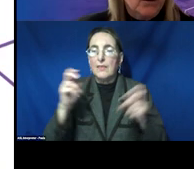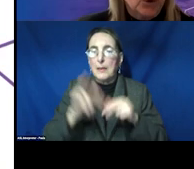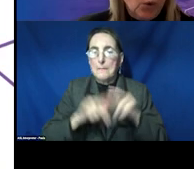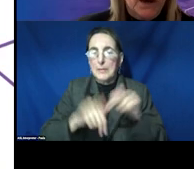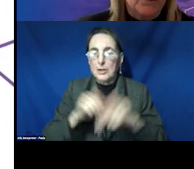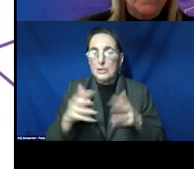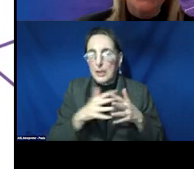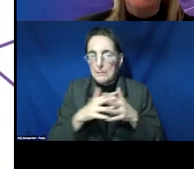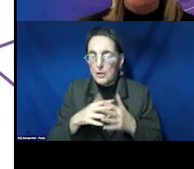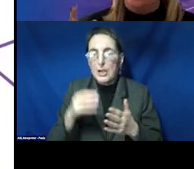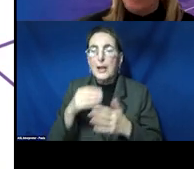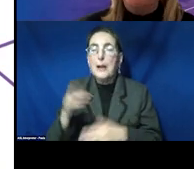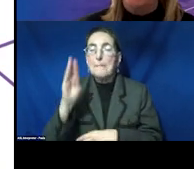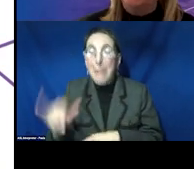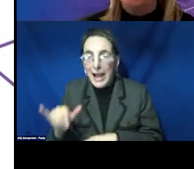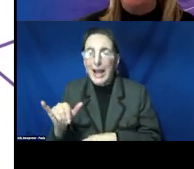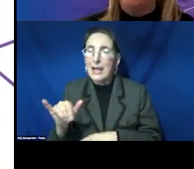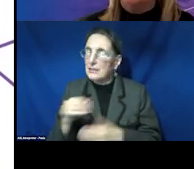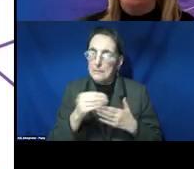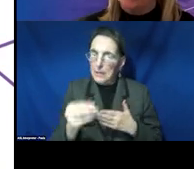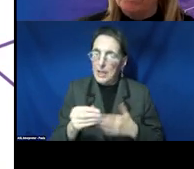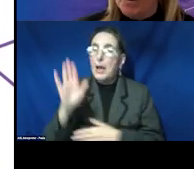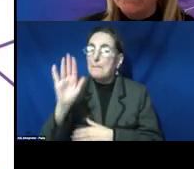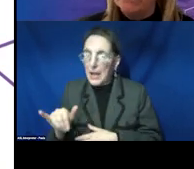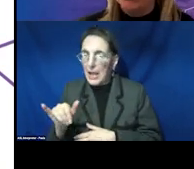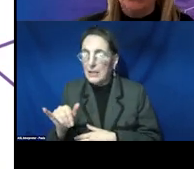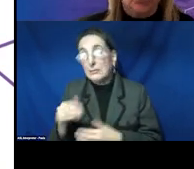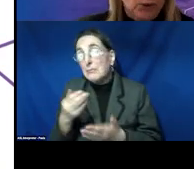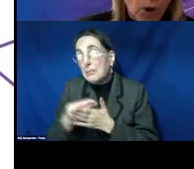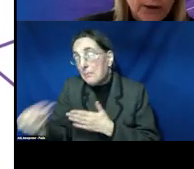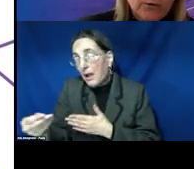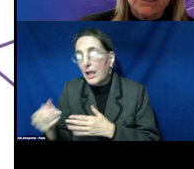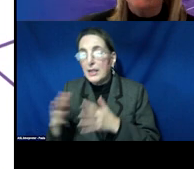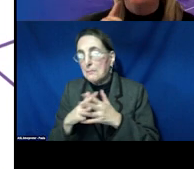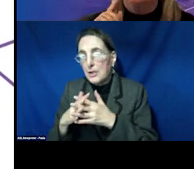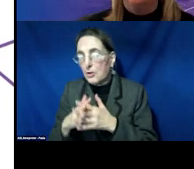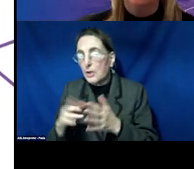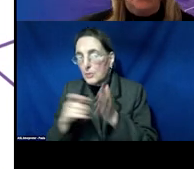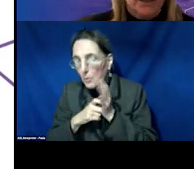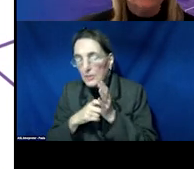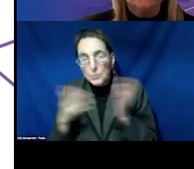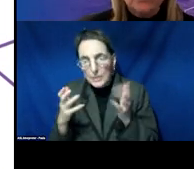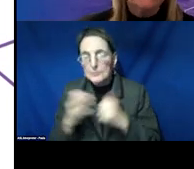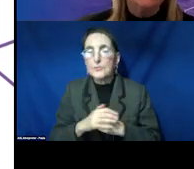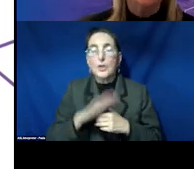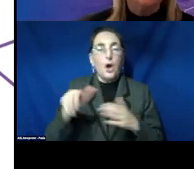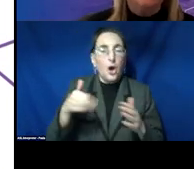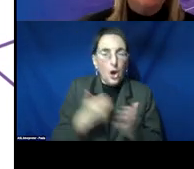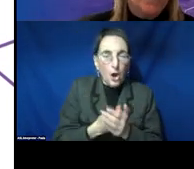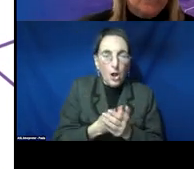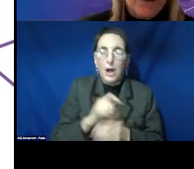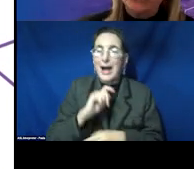America requirements. What Build America or Buy America requires is that all iron,